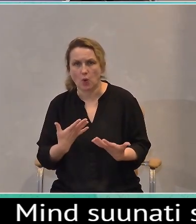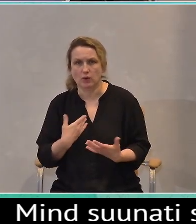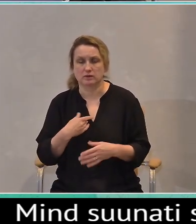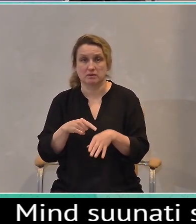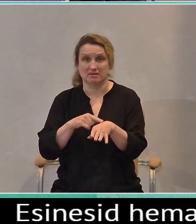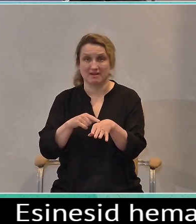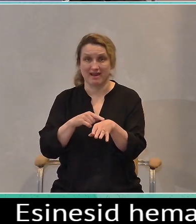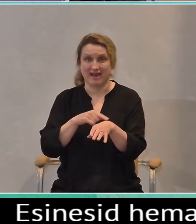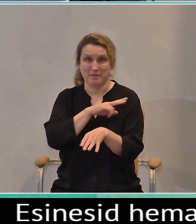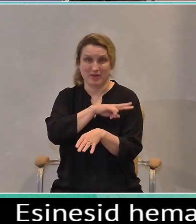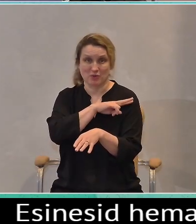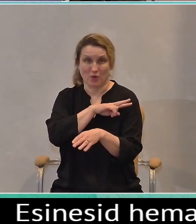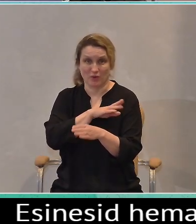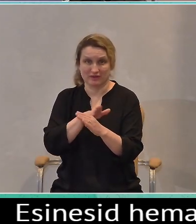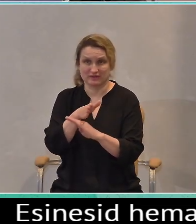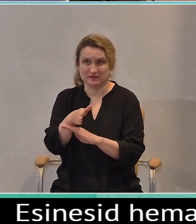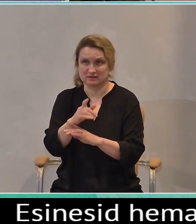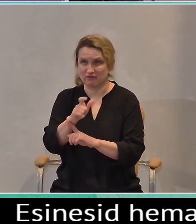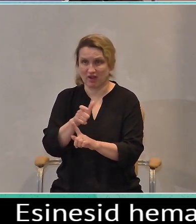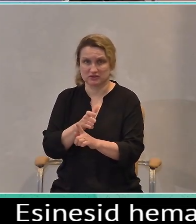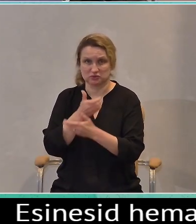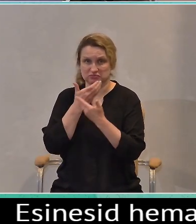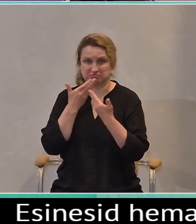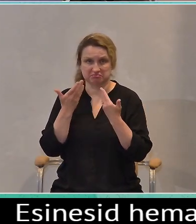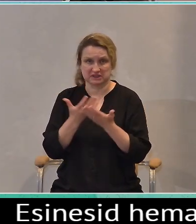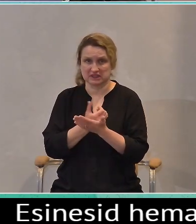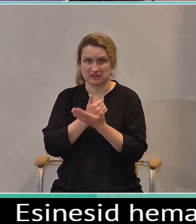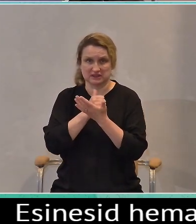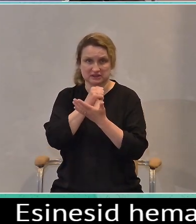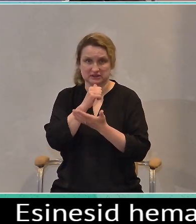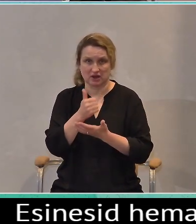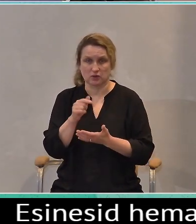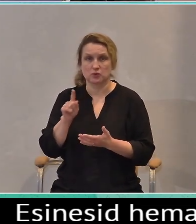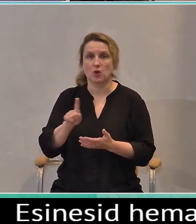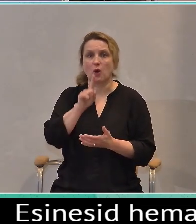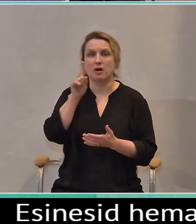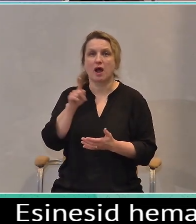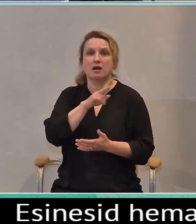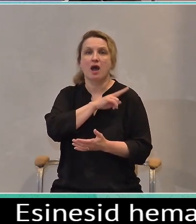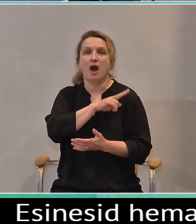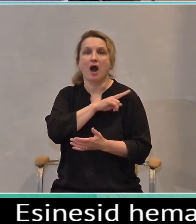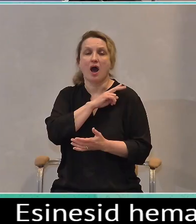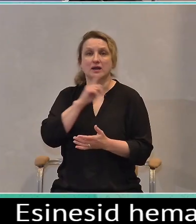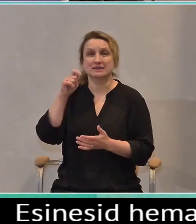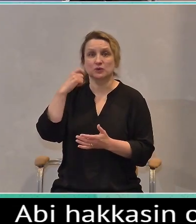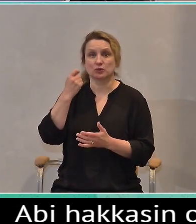doctor before, but my symptoms were put down to psychological matters and